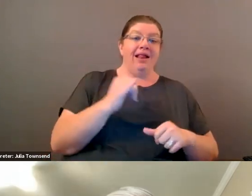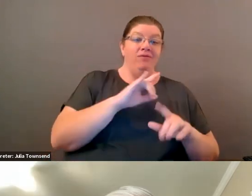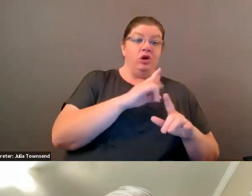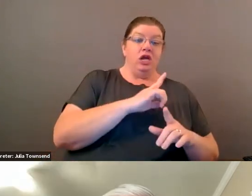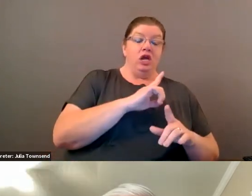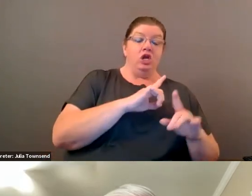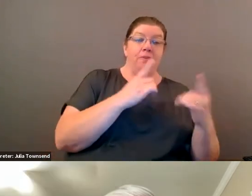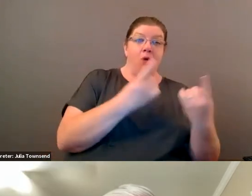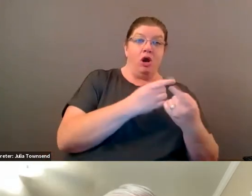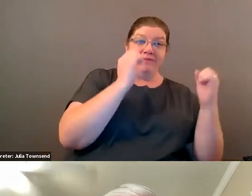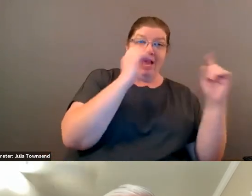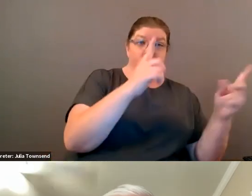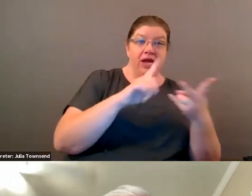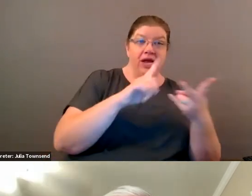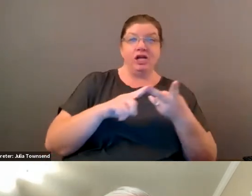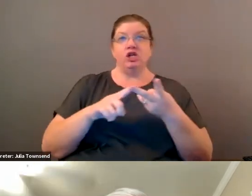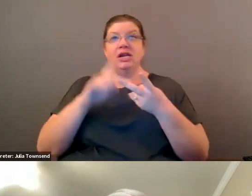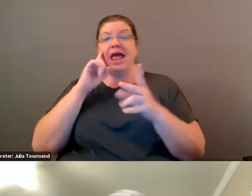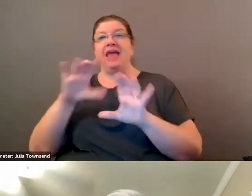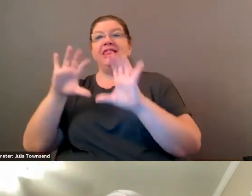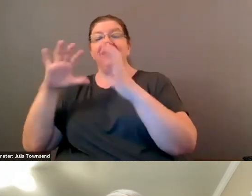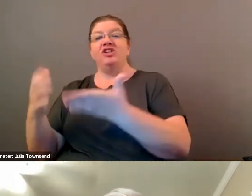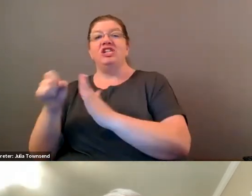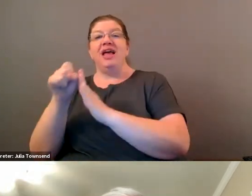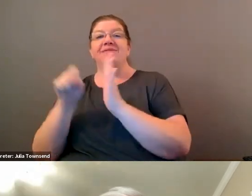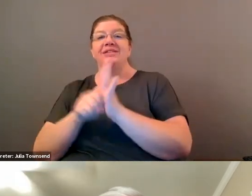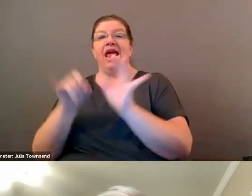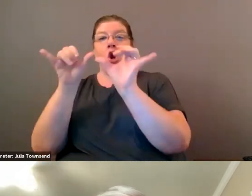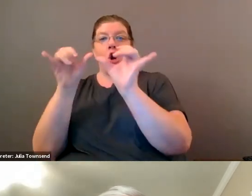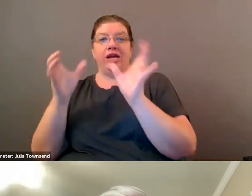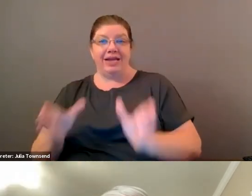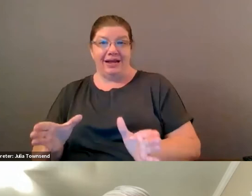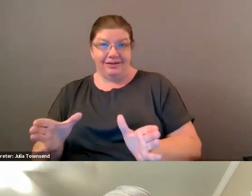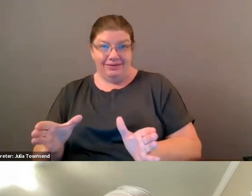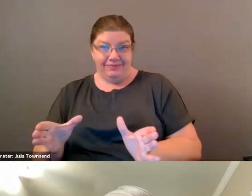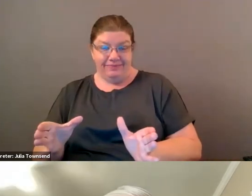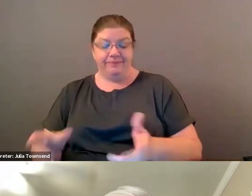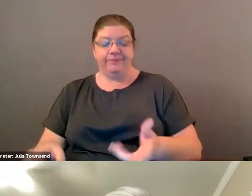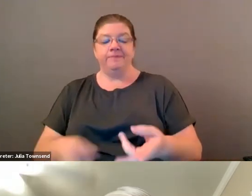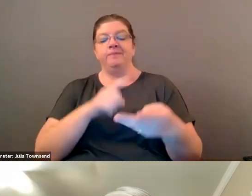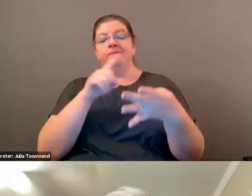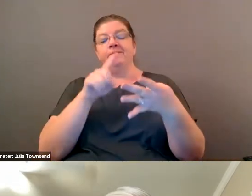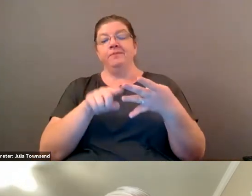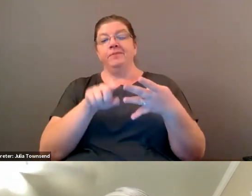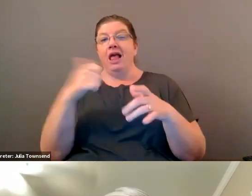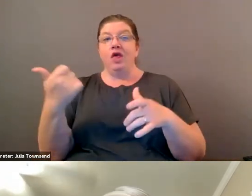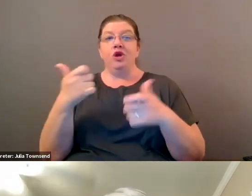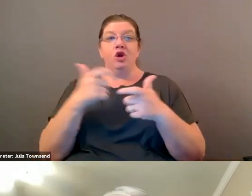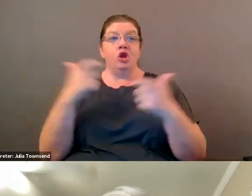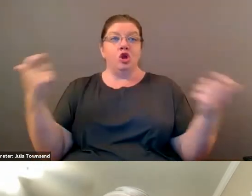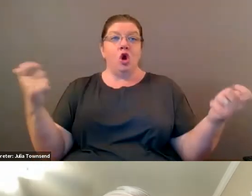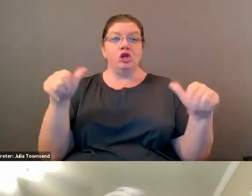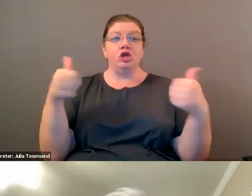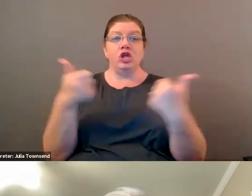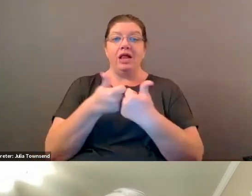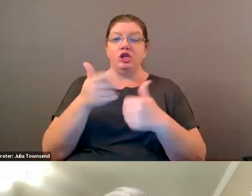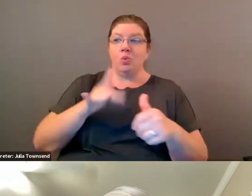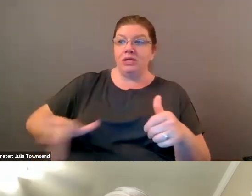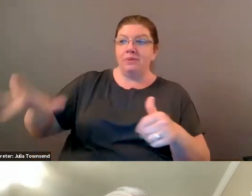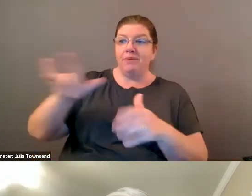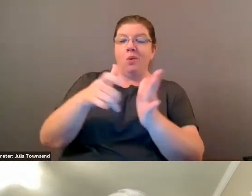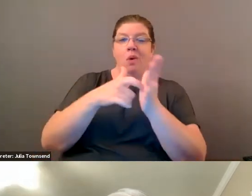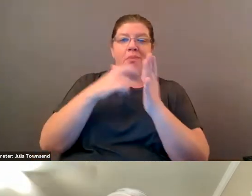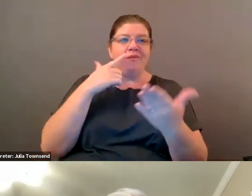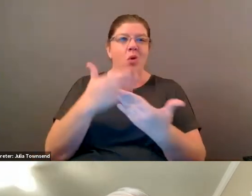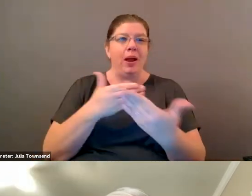Education and the Division of the State Architect. Another large challenge that we discovered was the space requirements for a